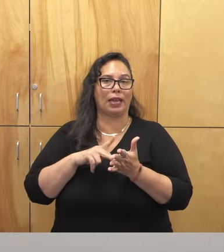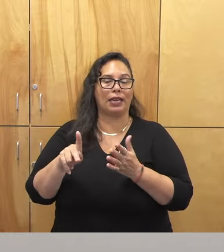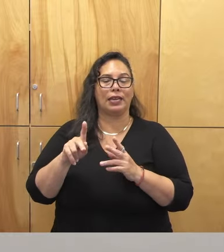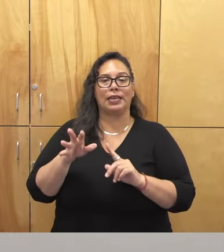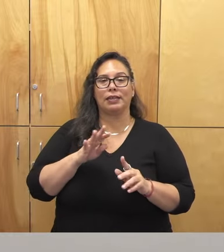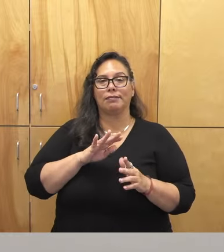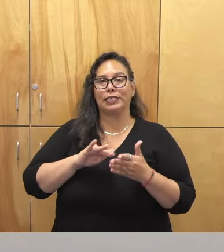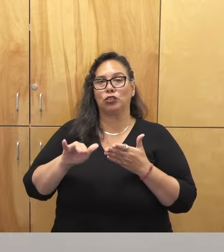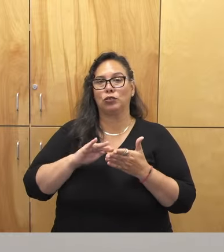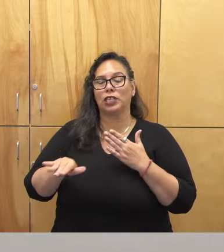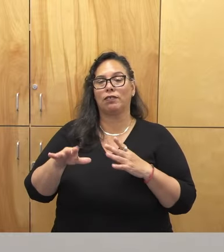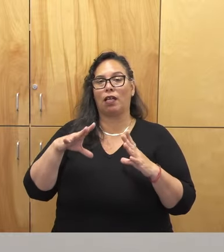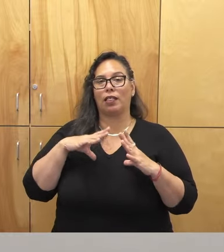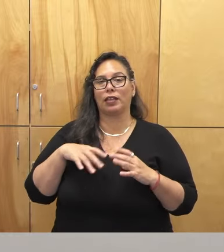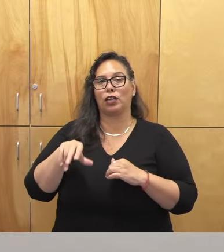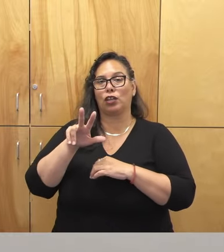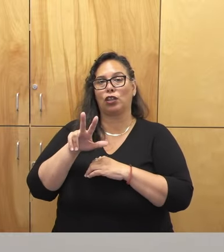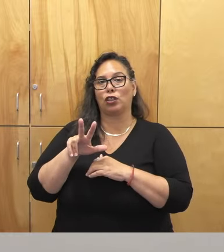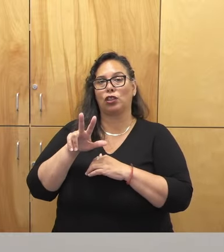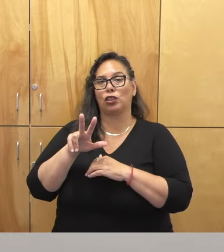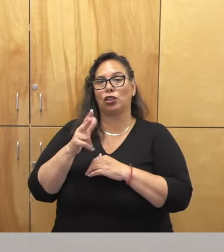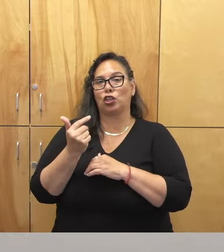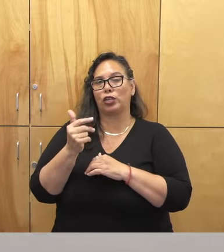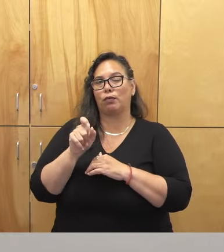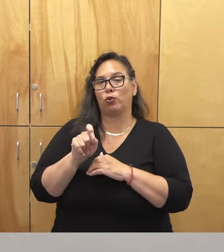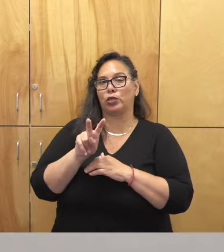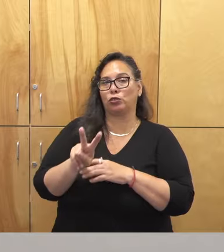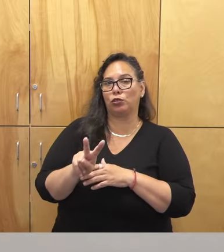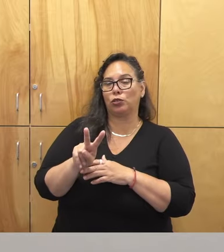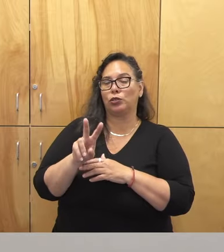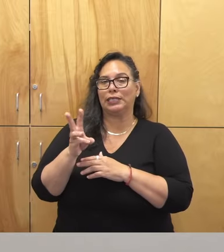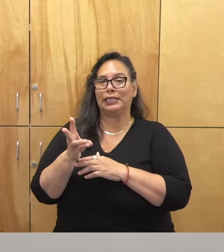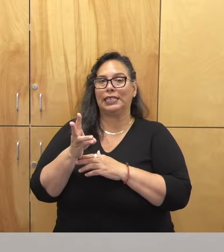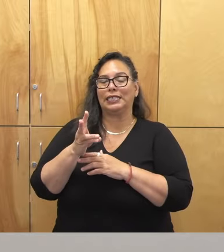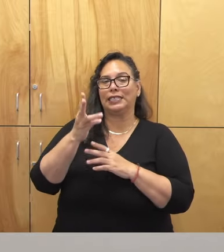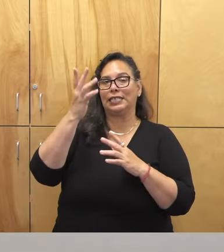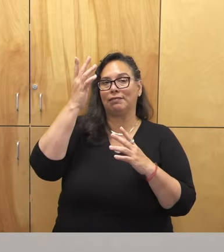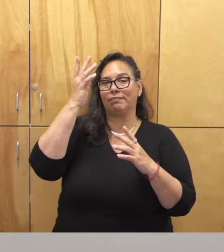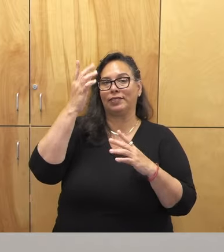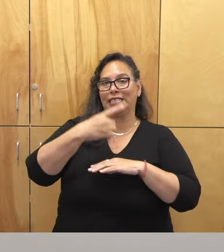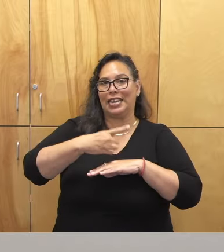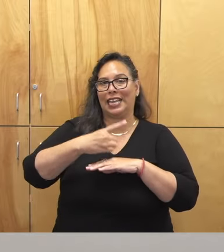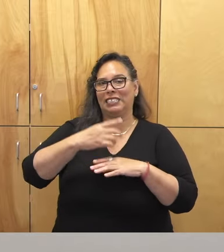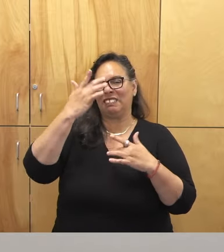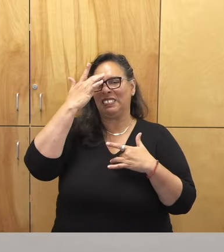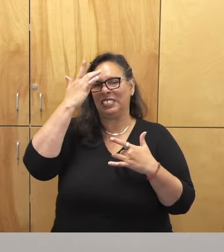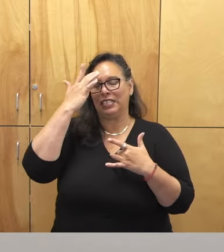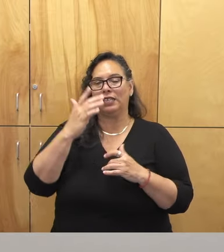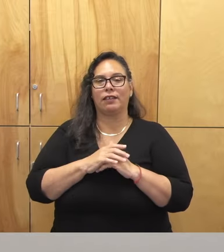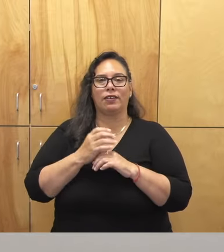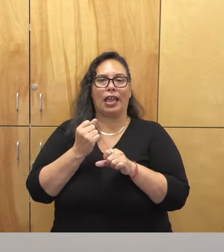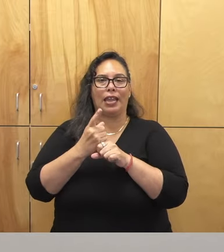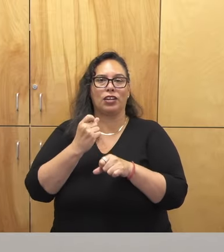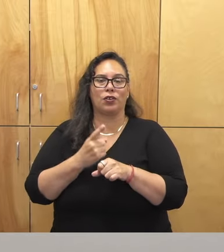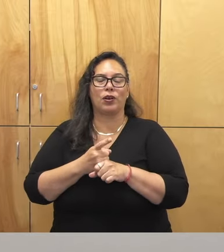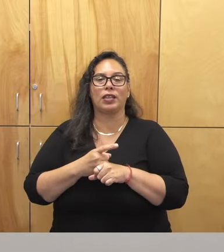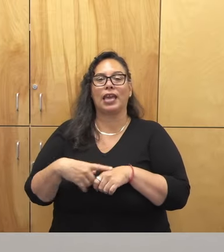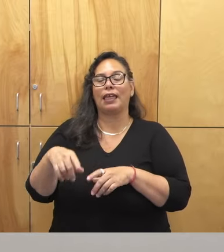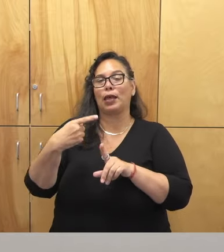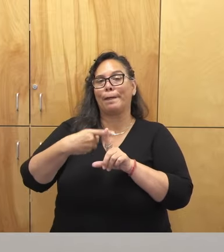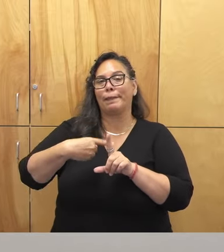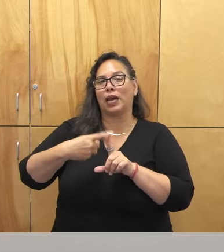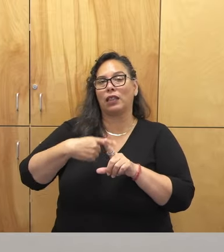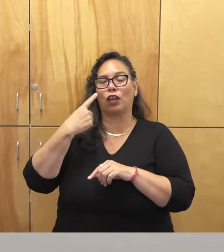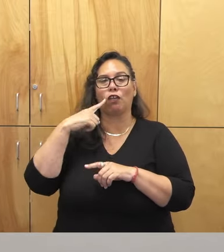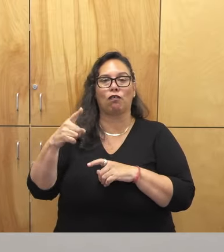and 13.26 days of sick leave annually. The district shall provide a monthly stipend of $350 for